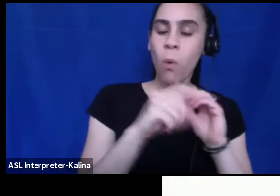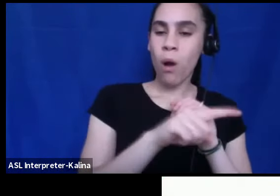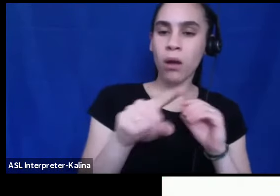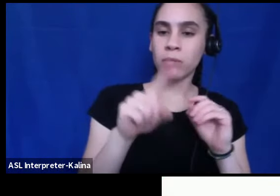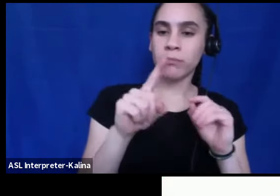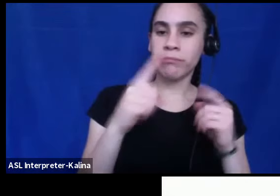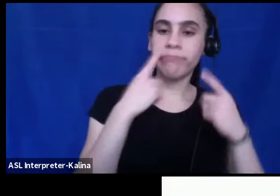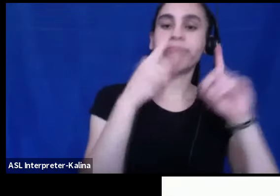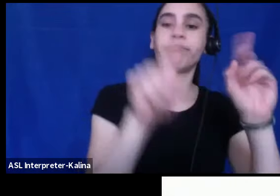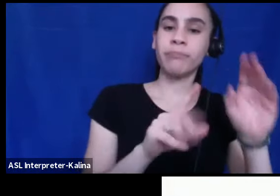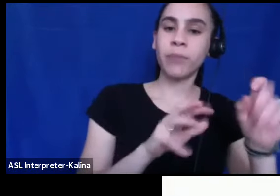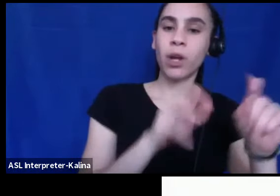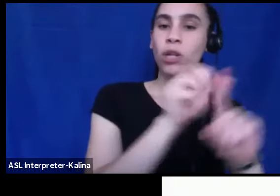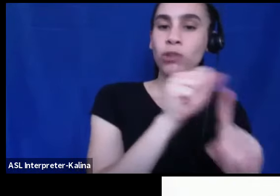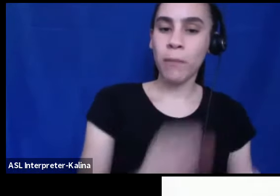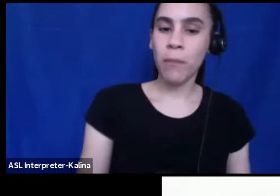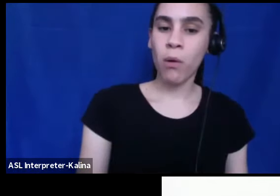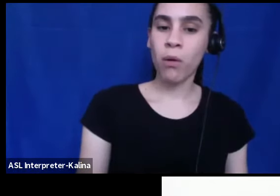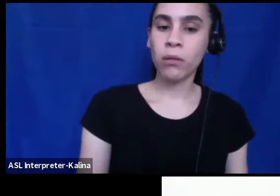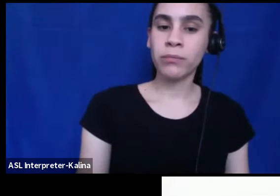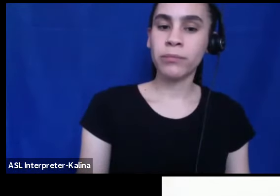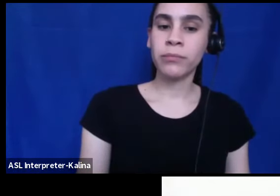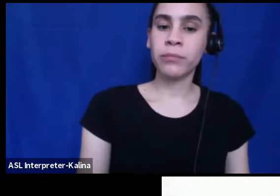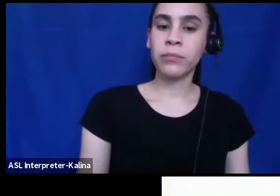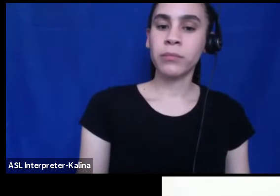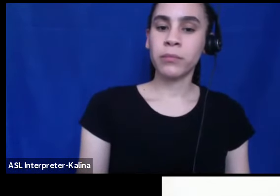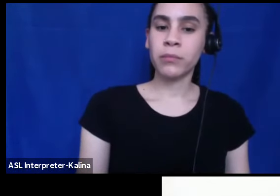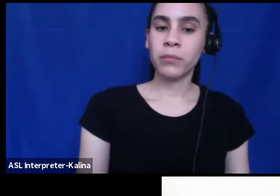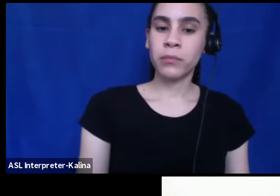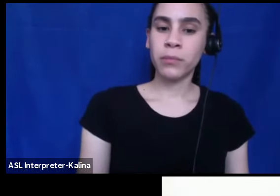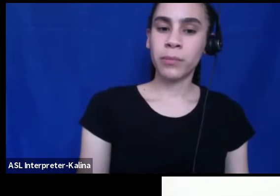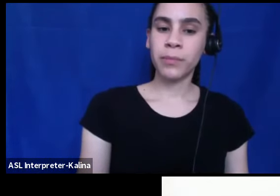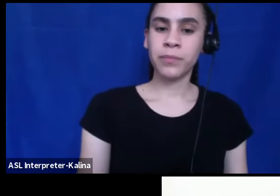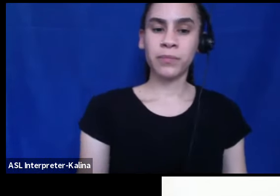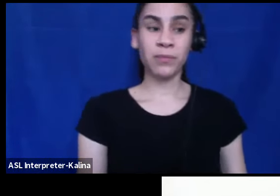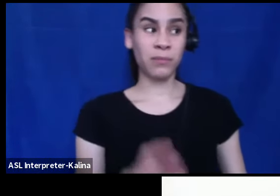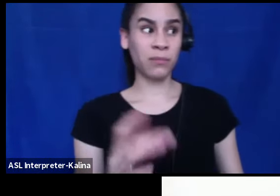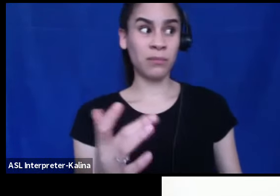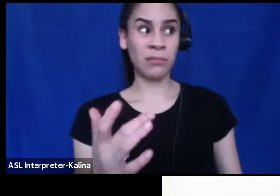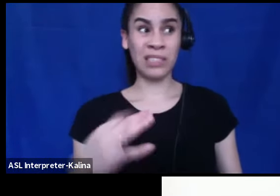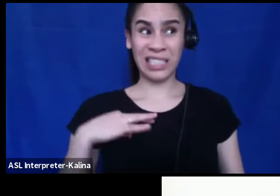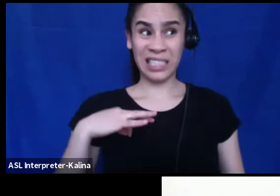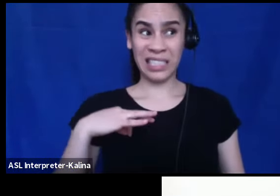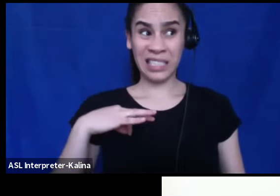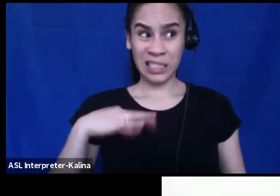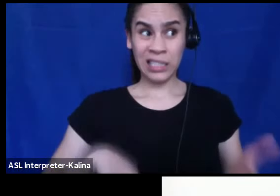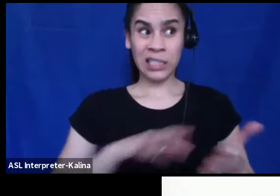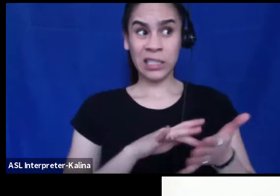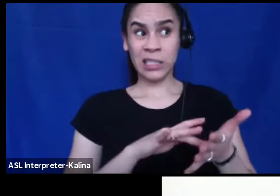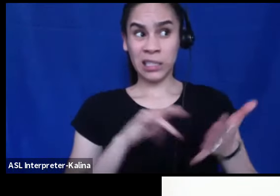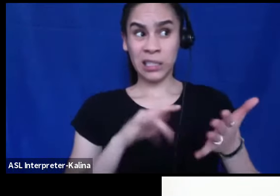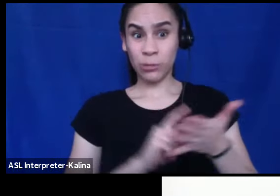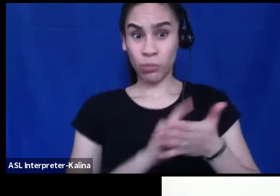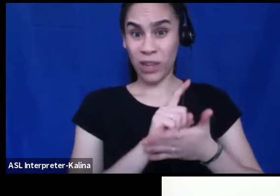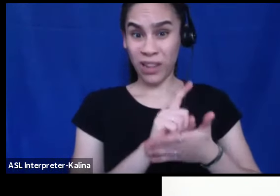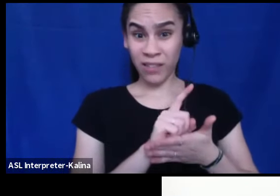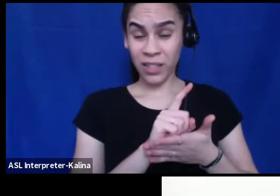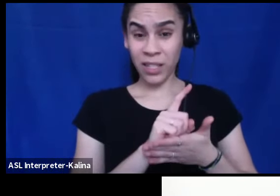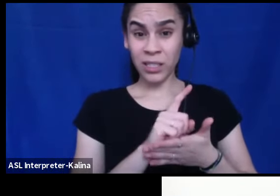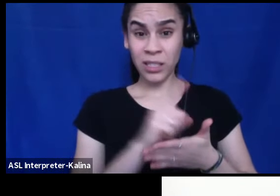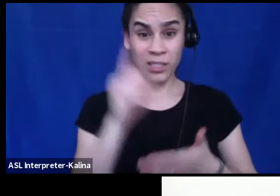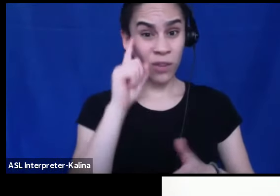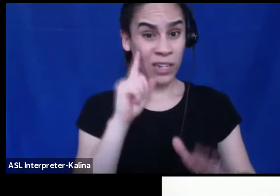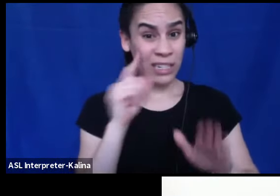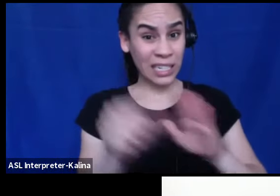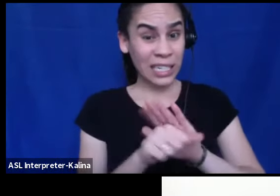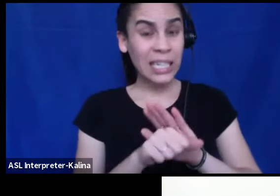I don't know if it's a privilege to have a hidden disability. I mean, for example, hearing loss is a hidden disability. If I